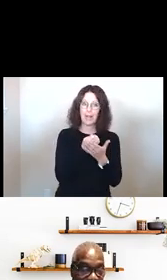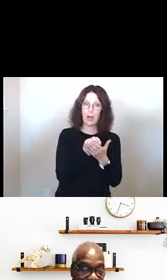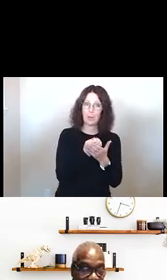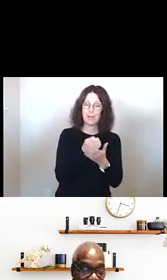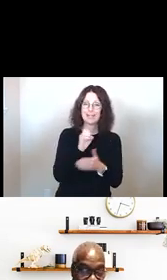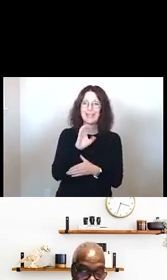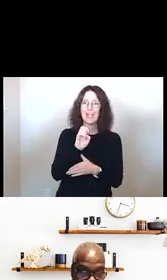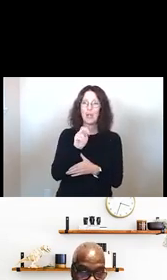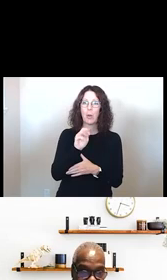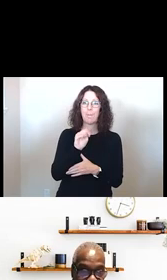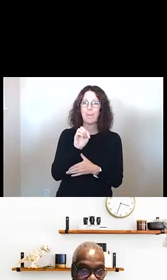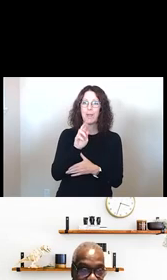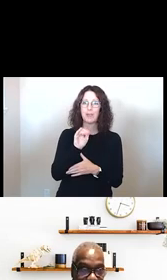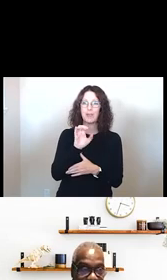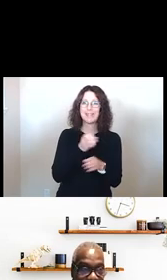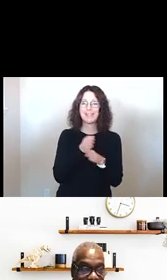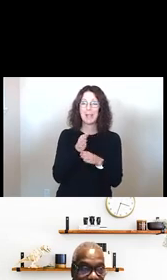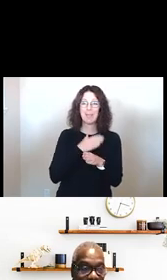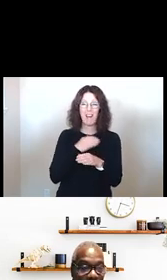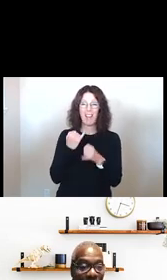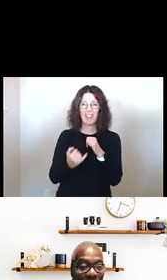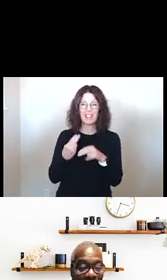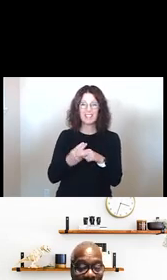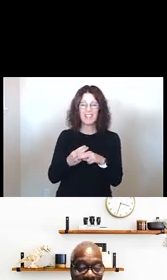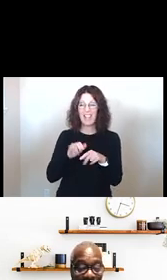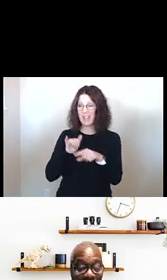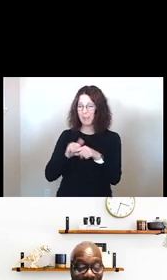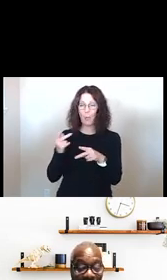the hardest to pronounce last name in Faculty of Arts.